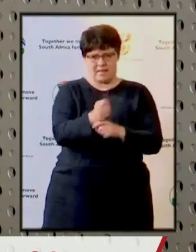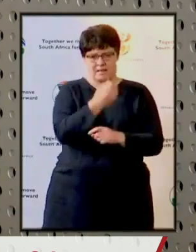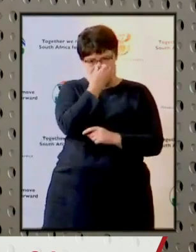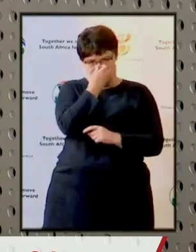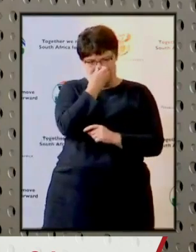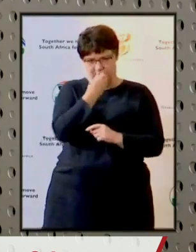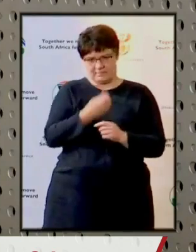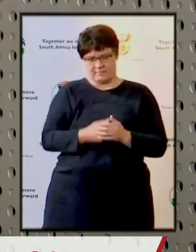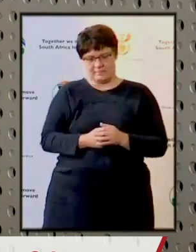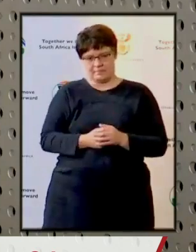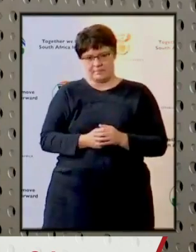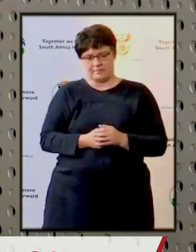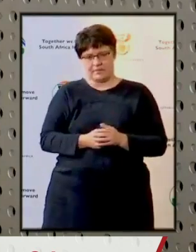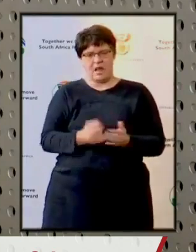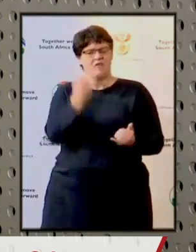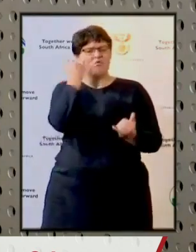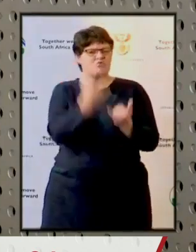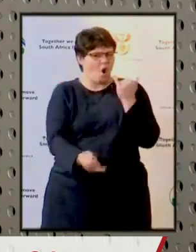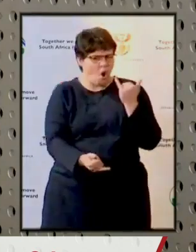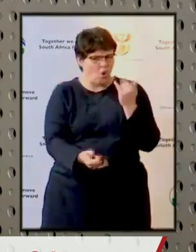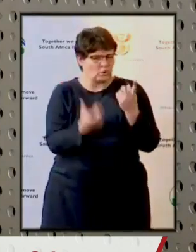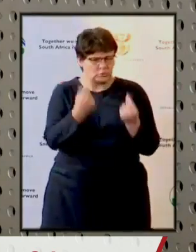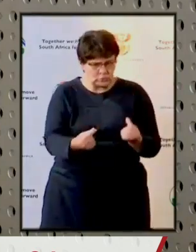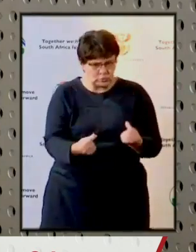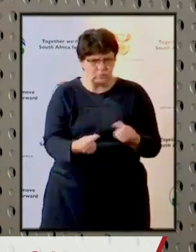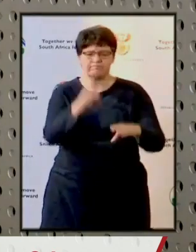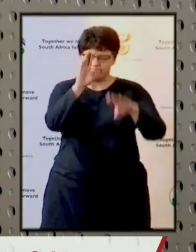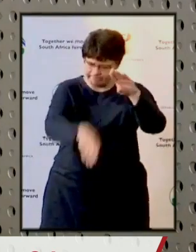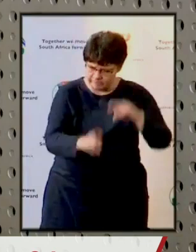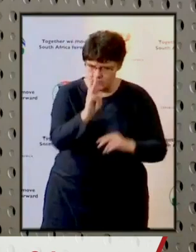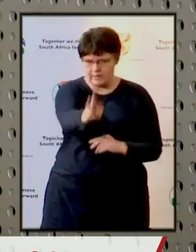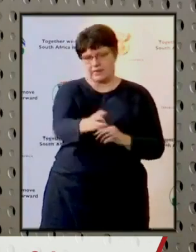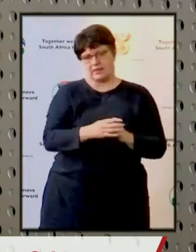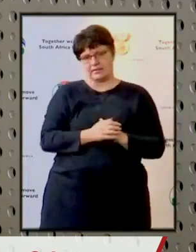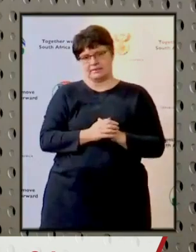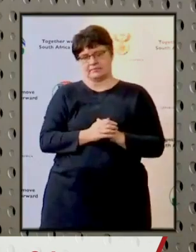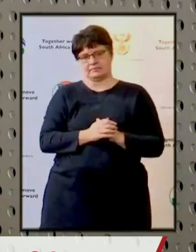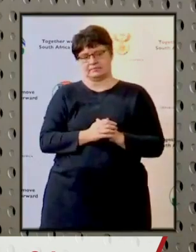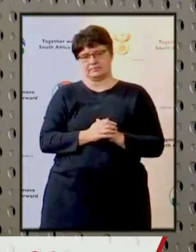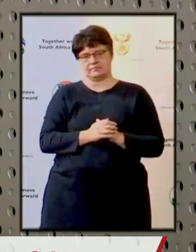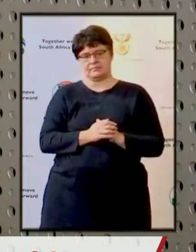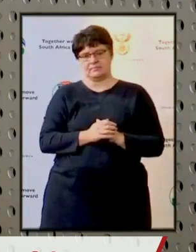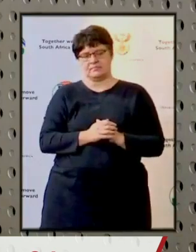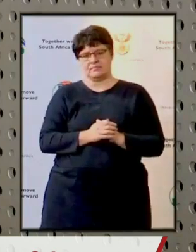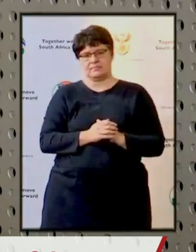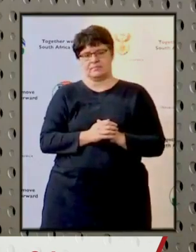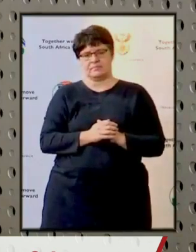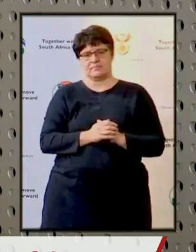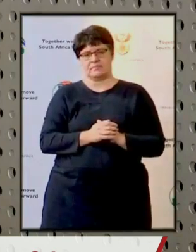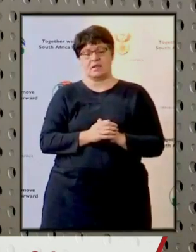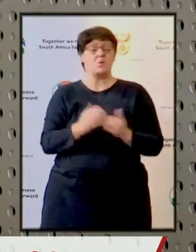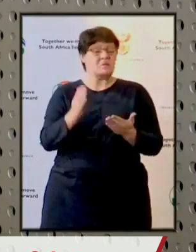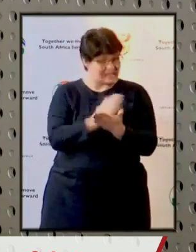If you do something that you're not supposed to do, some of the things will mean fine or